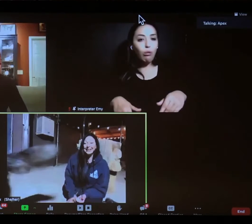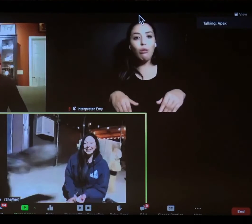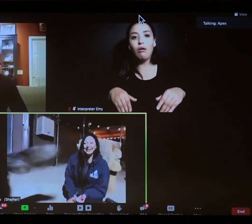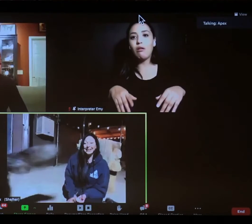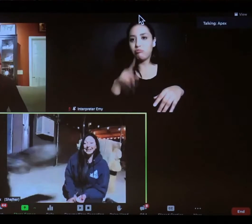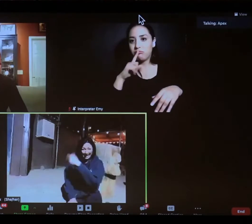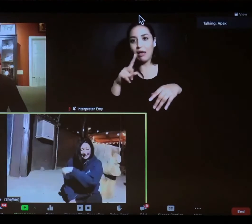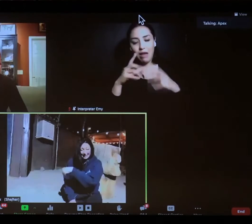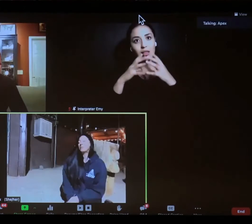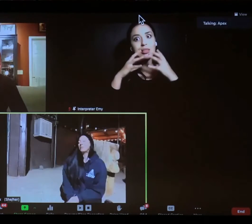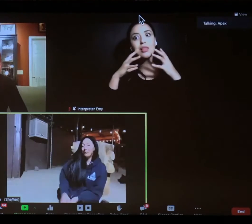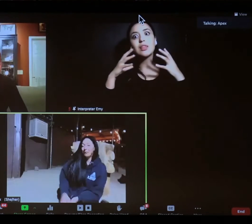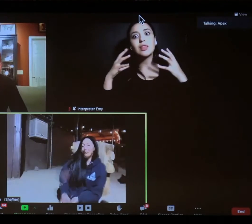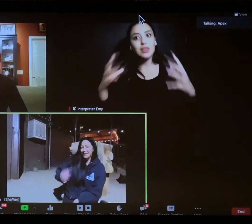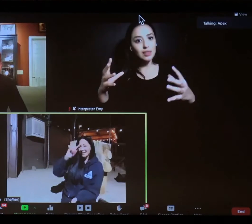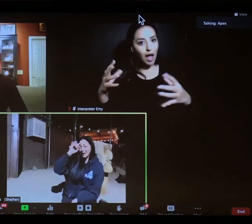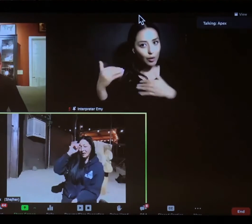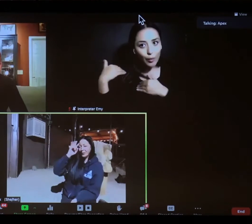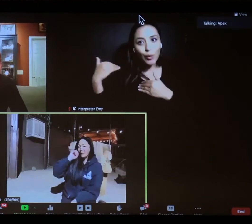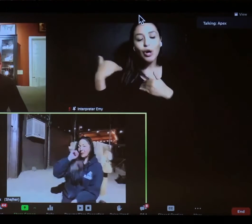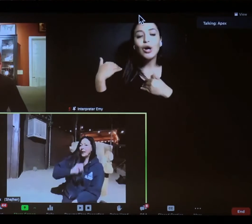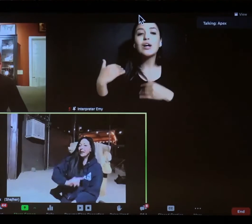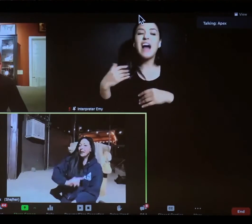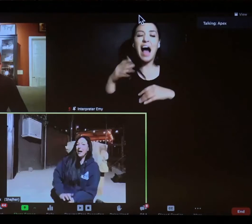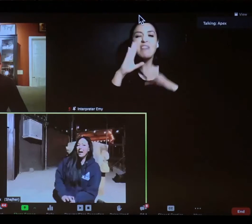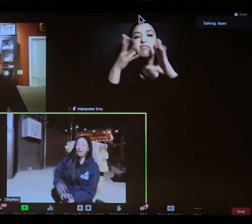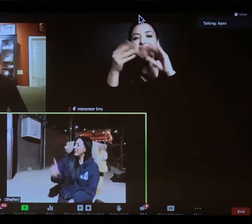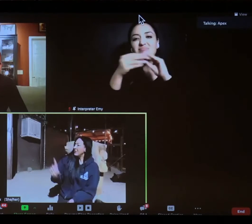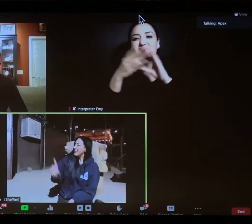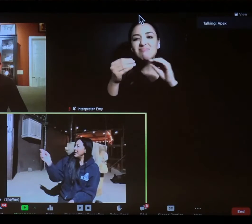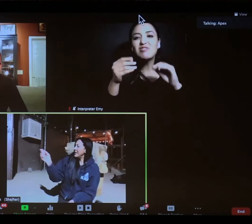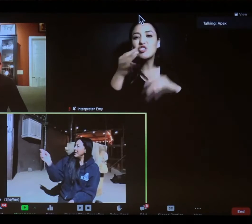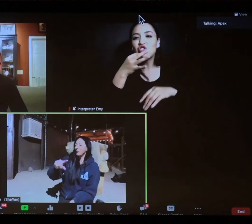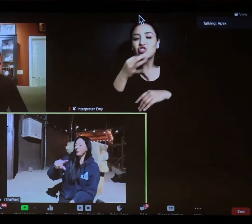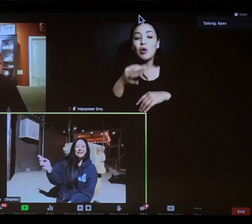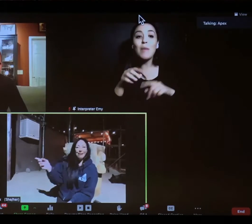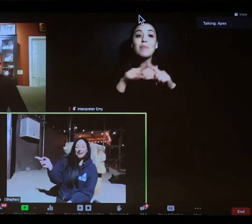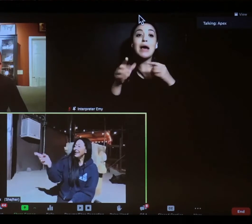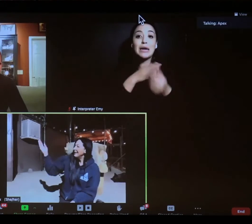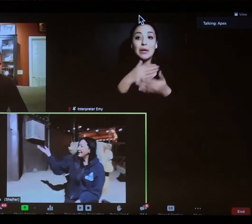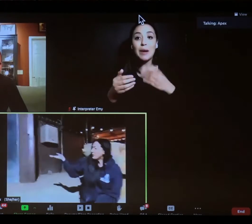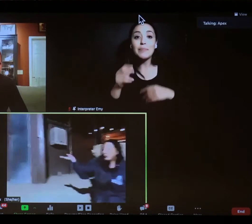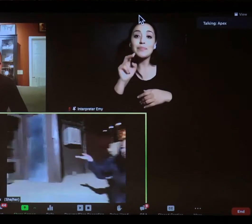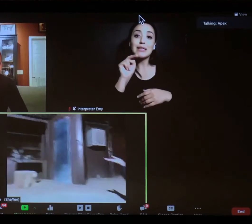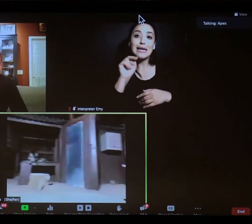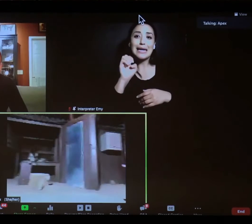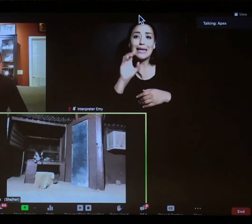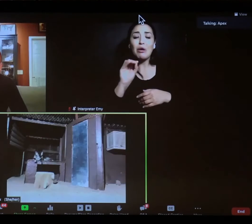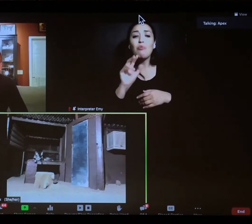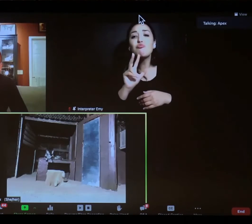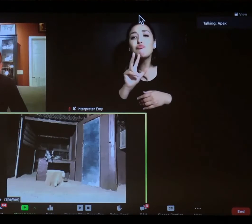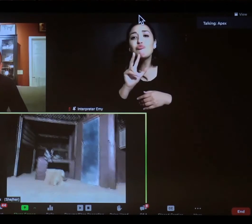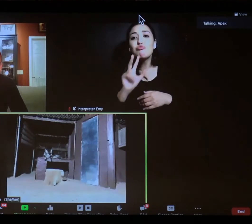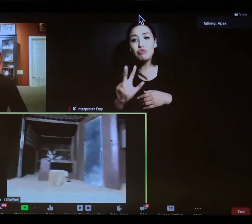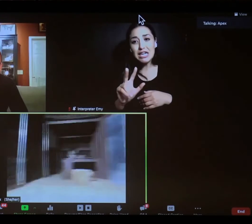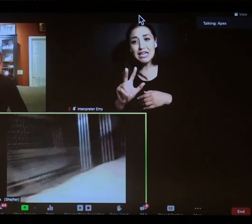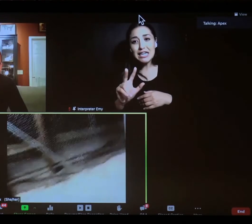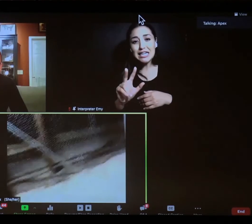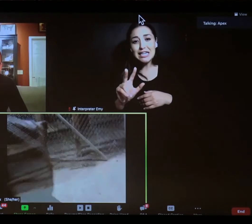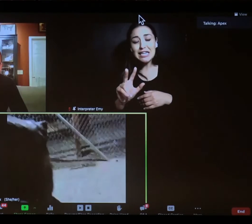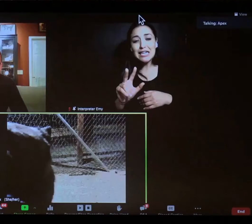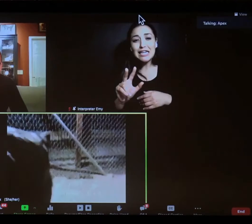next time when we do the puppies. But these two are very young. Neo's only 3, and Rogue